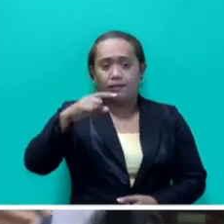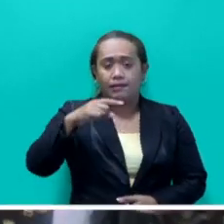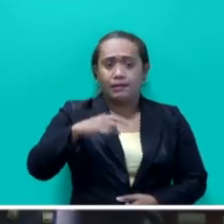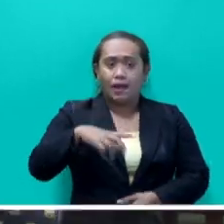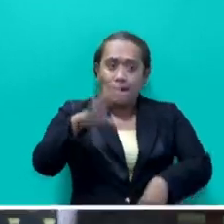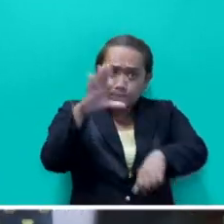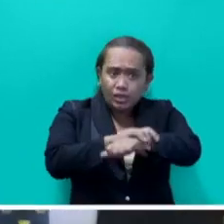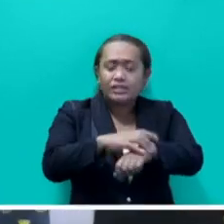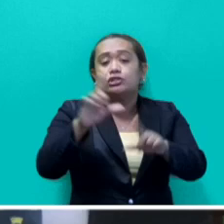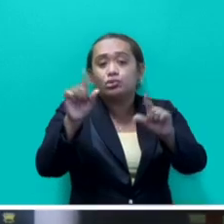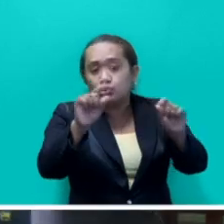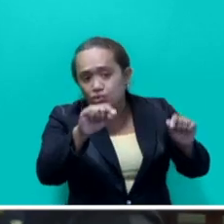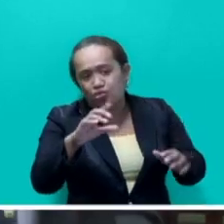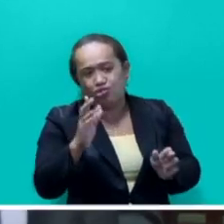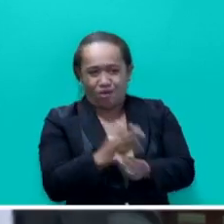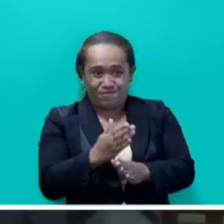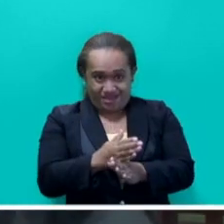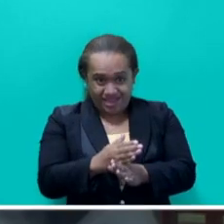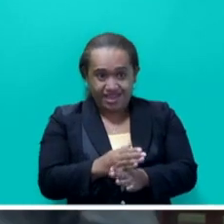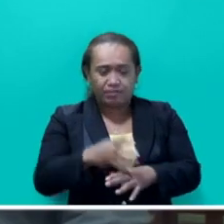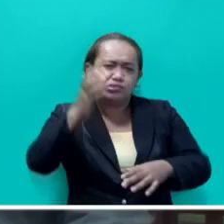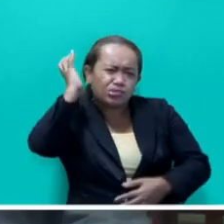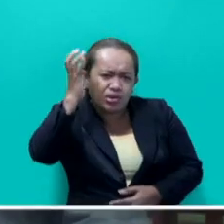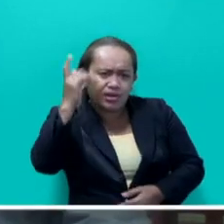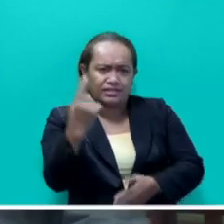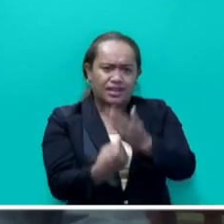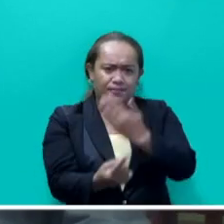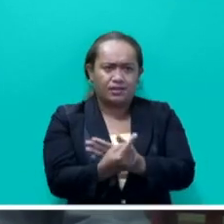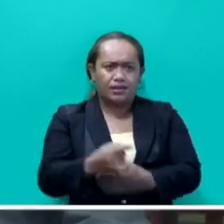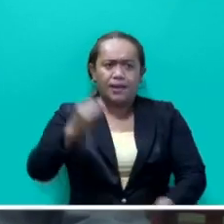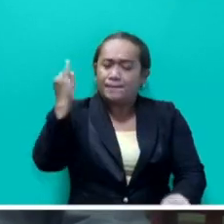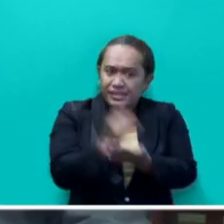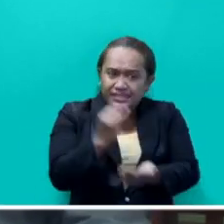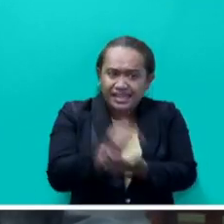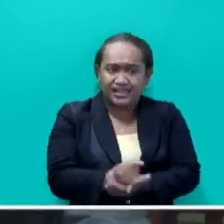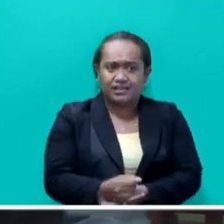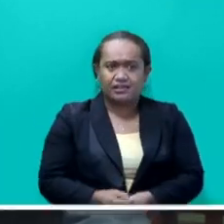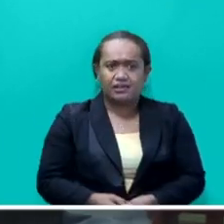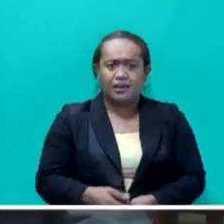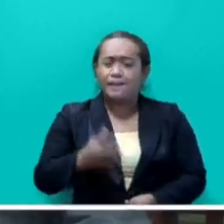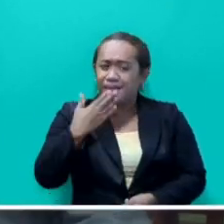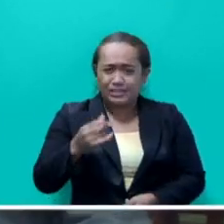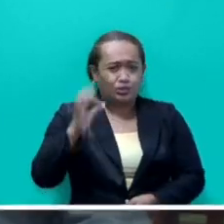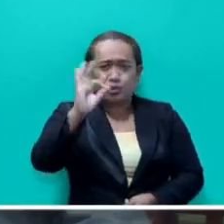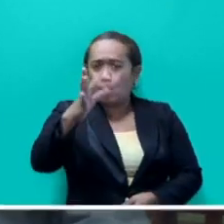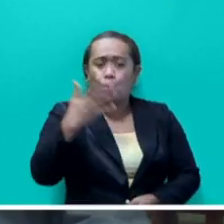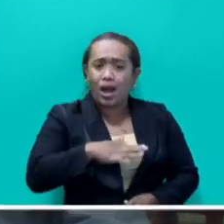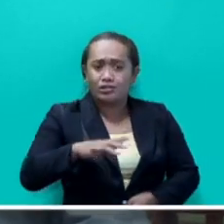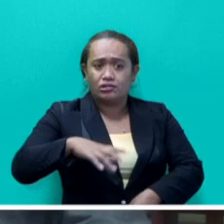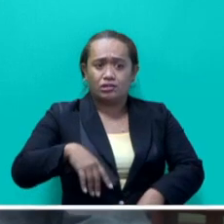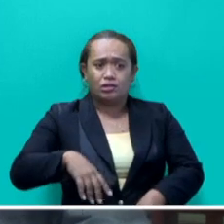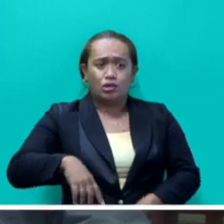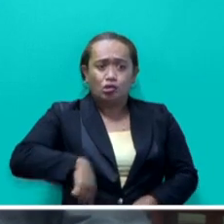of the mistakes. So, what has happened in the past? We don't want Subu to be burned again.